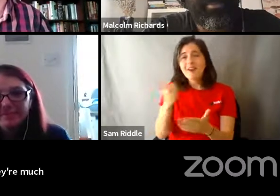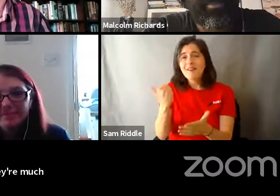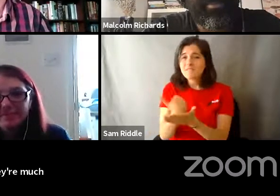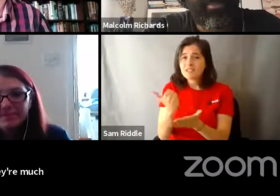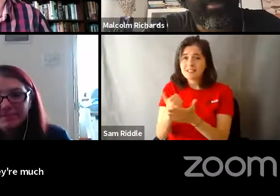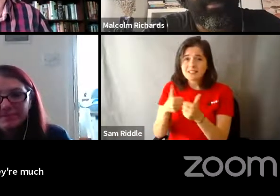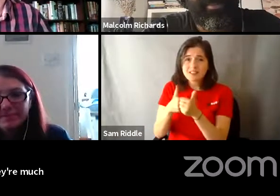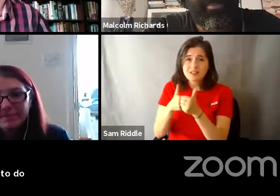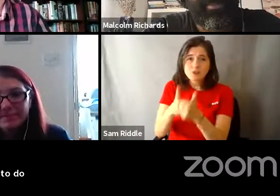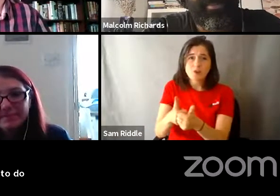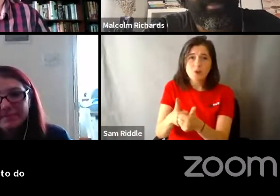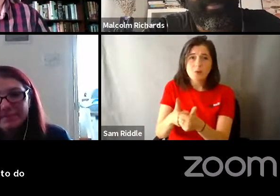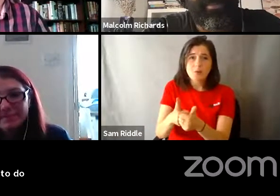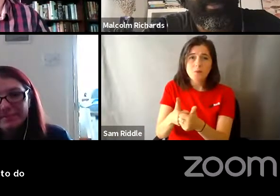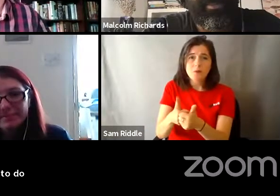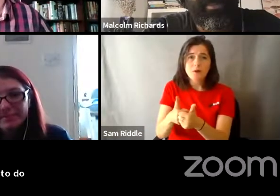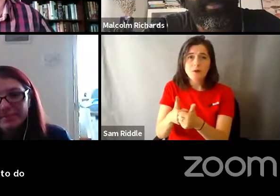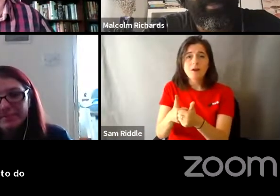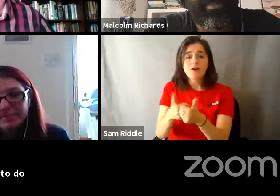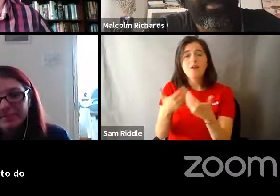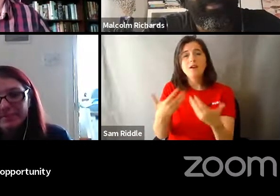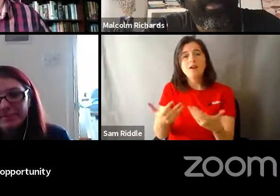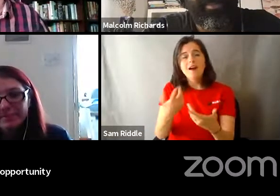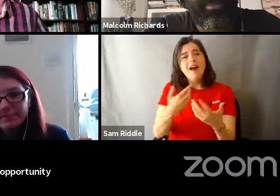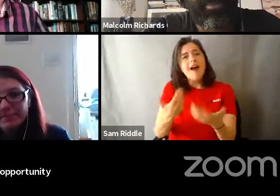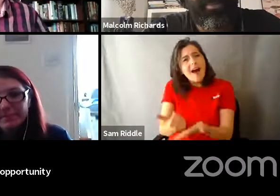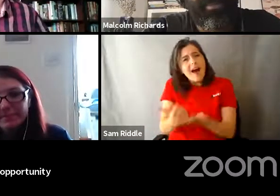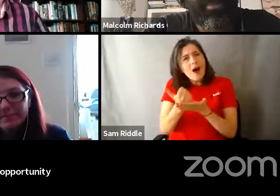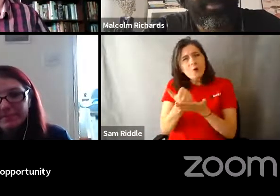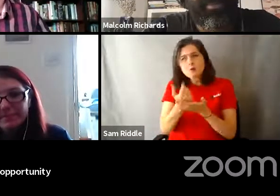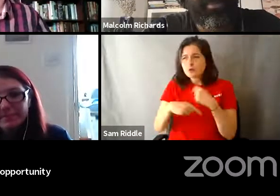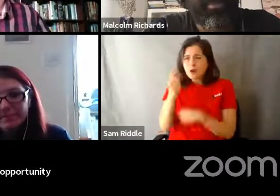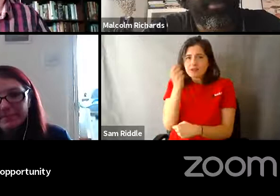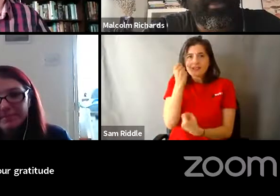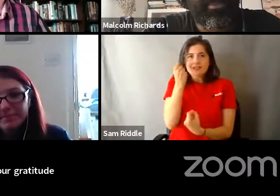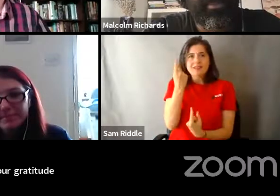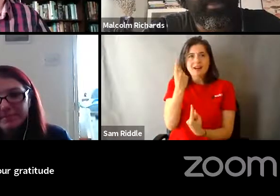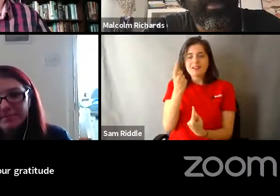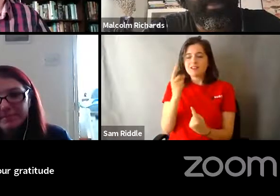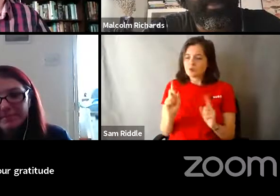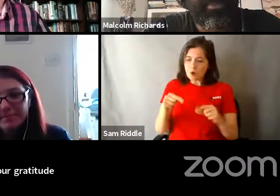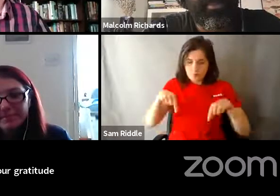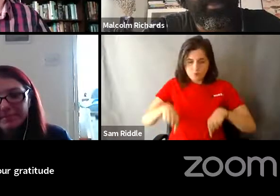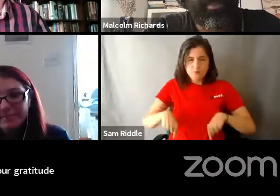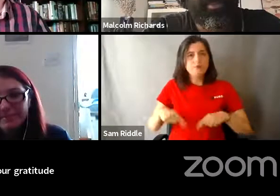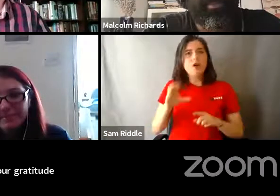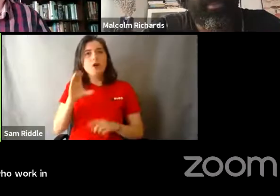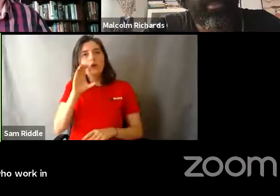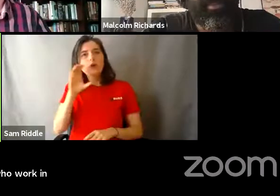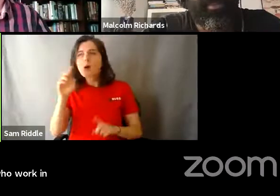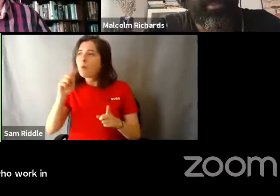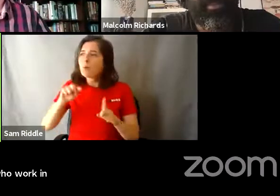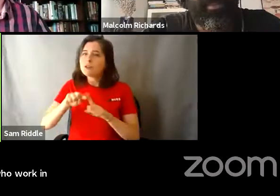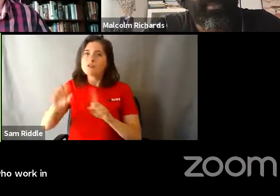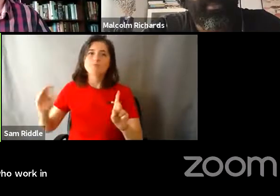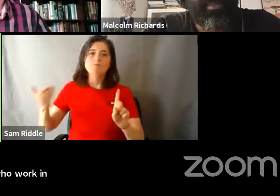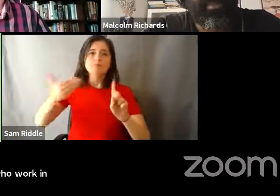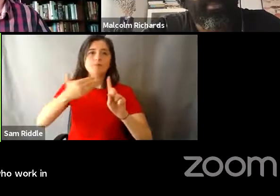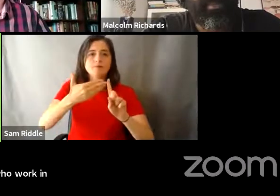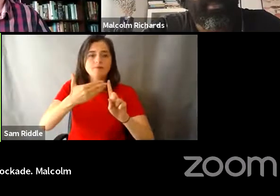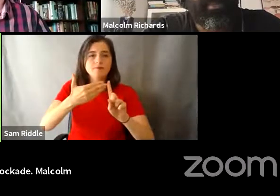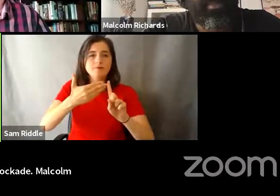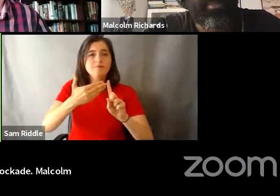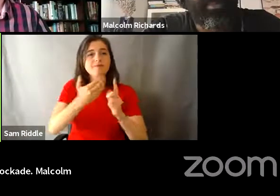to understanding what we are in Cuba and what we try to do in Cuba. And